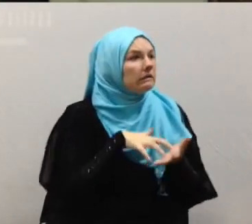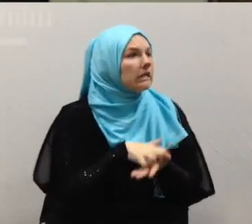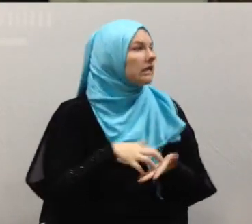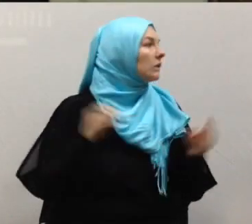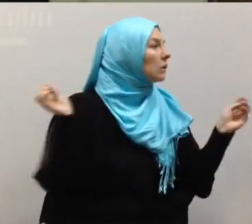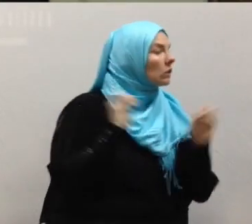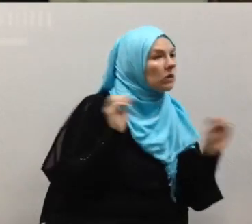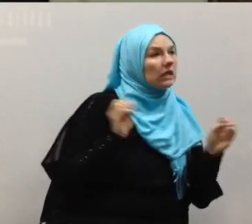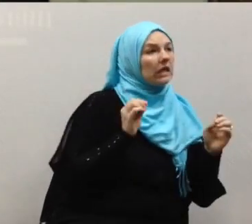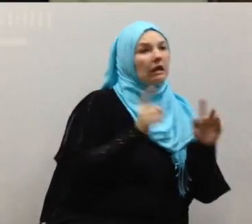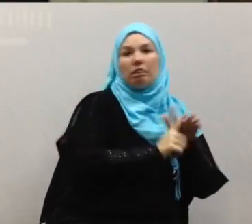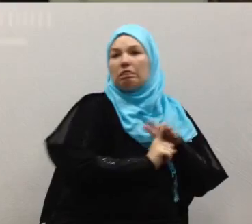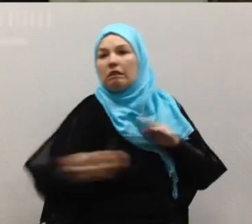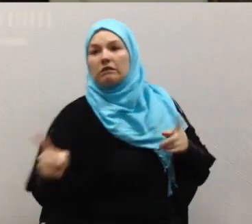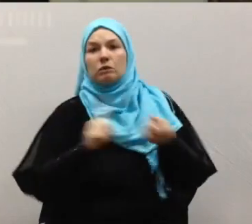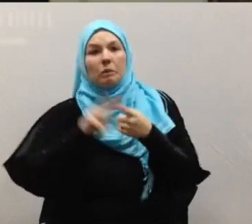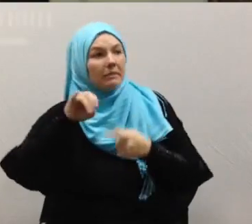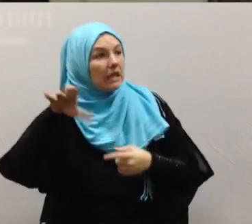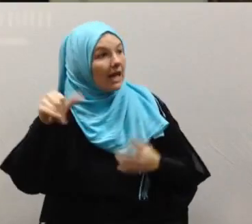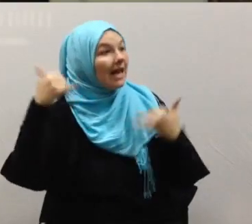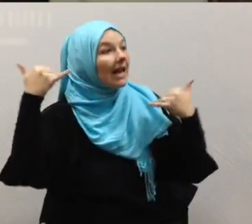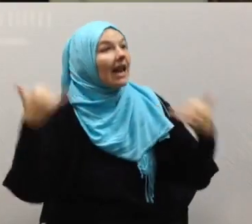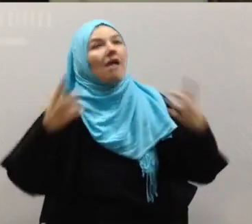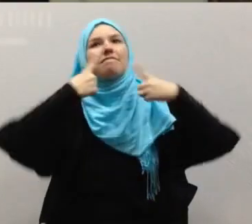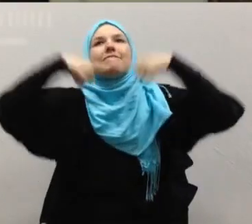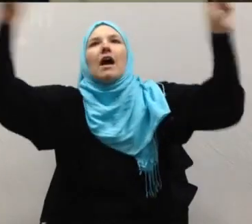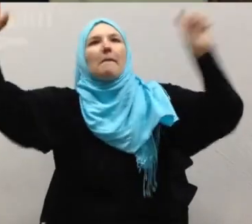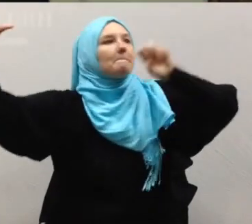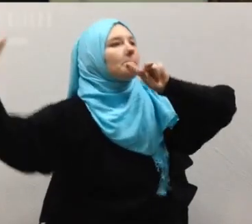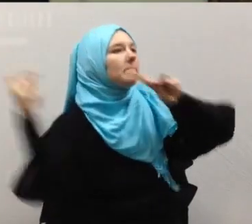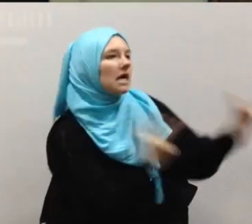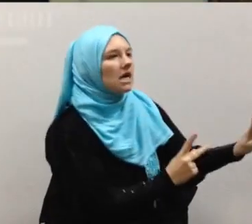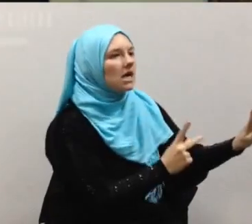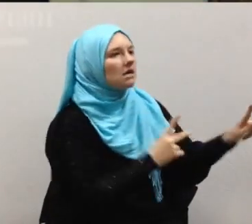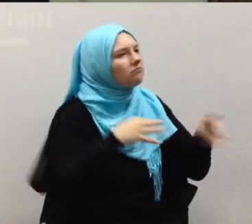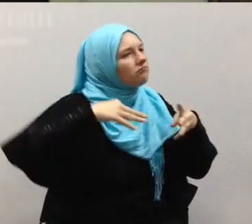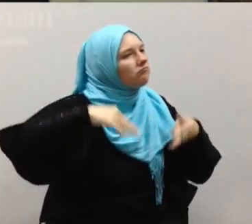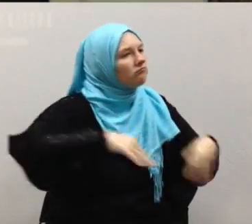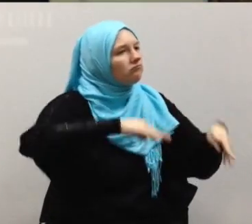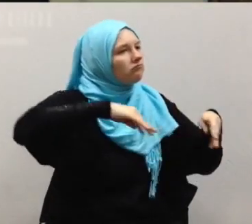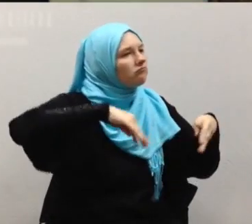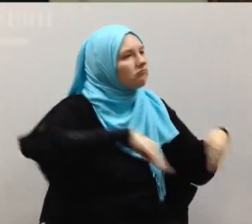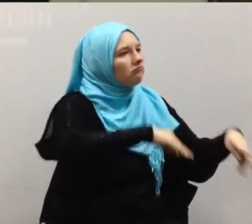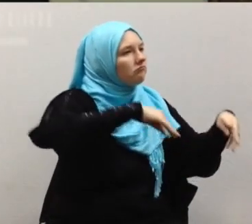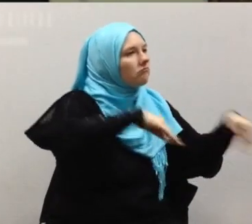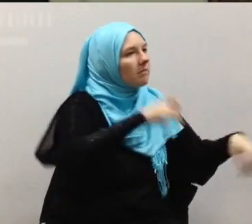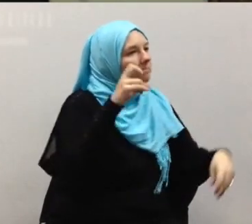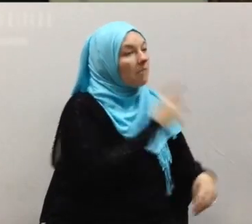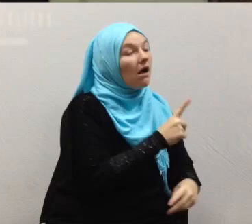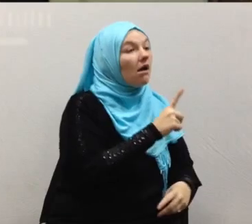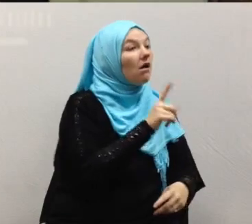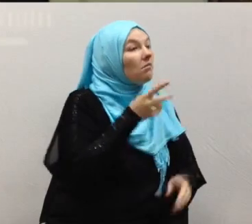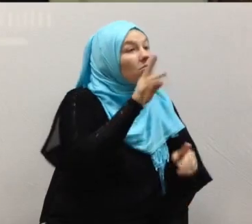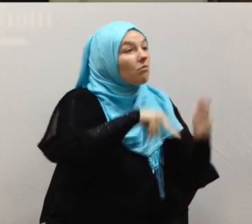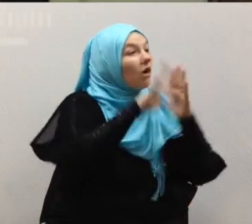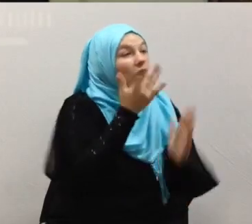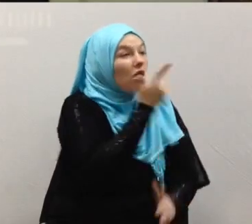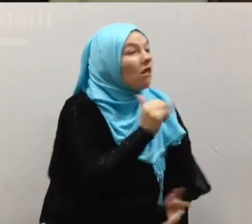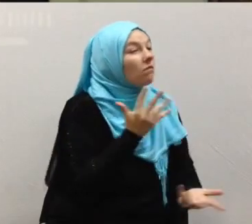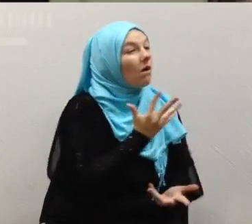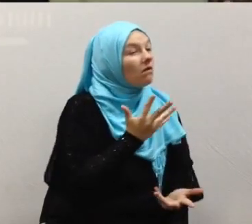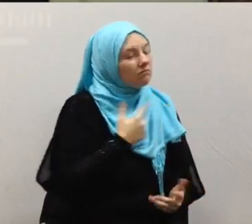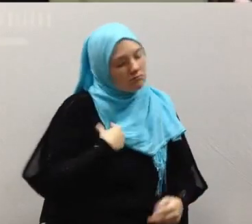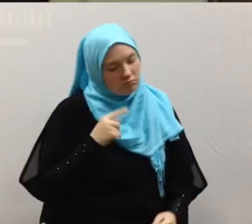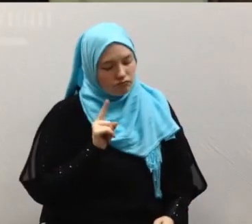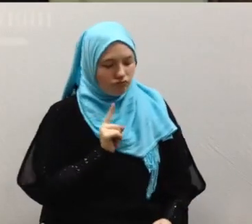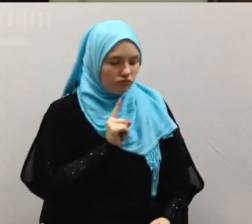even himself, let alone any of his companions. Now that he comes in this great victory, seeing that